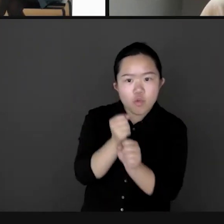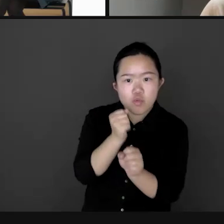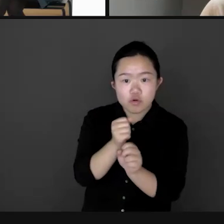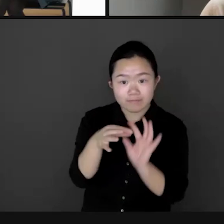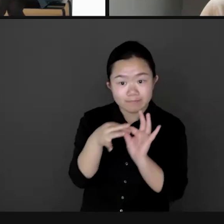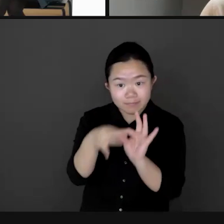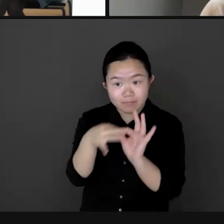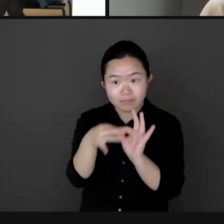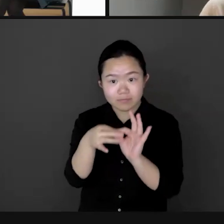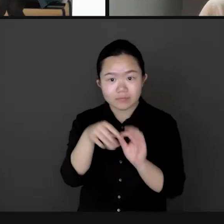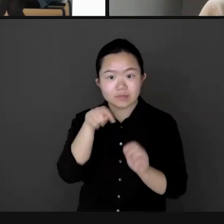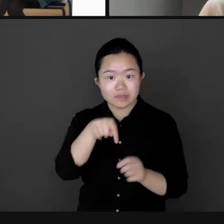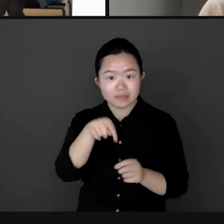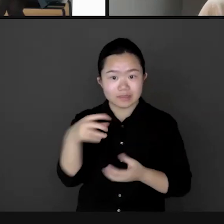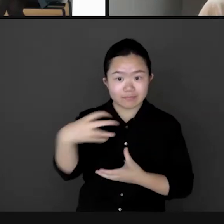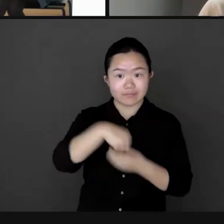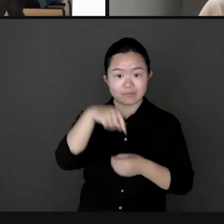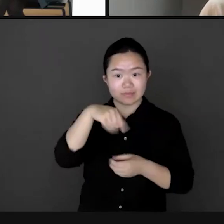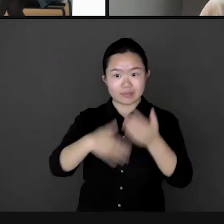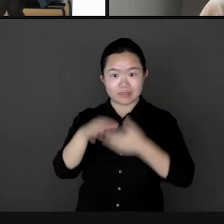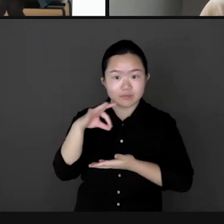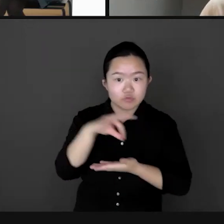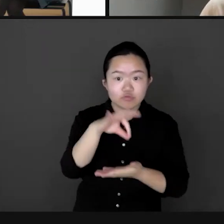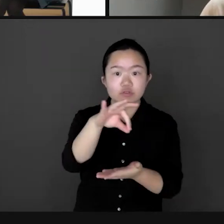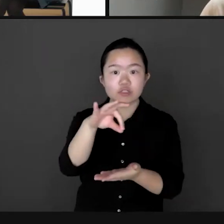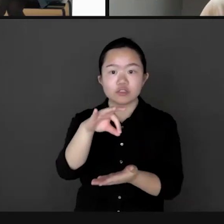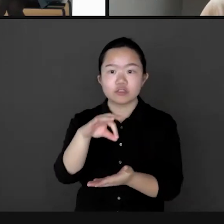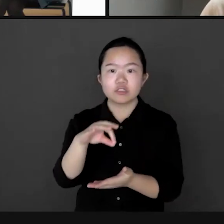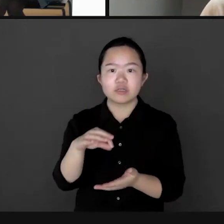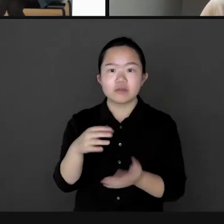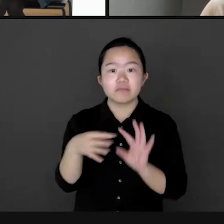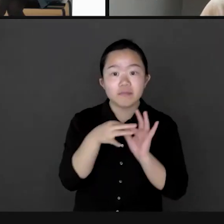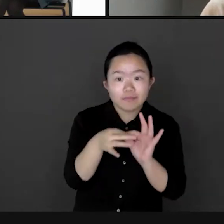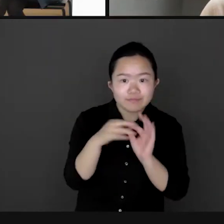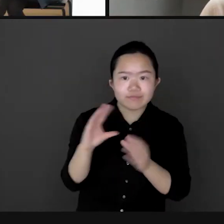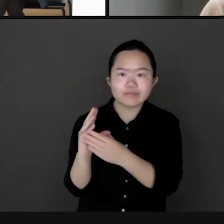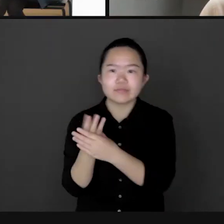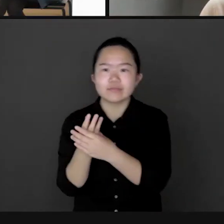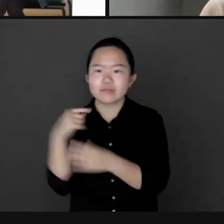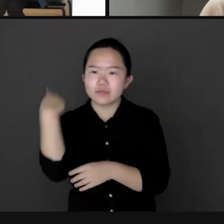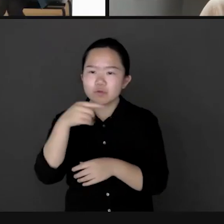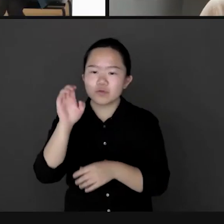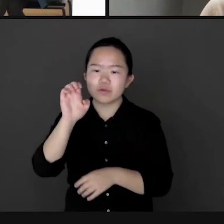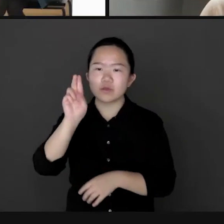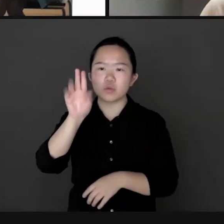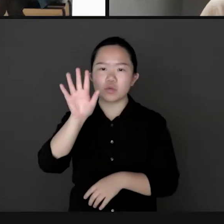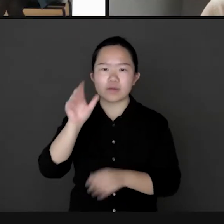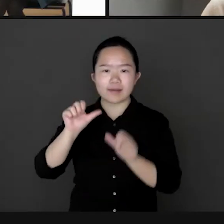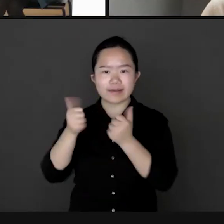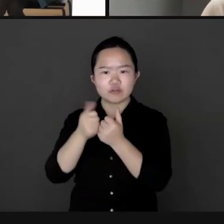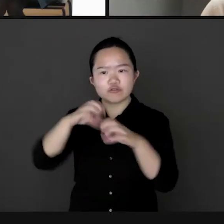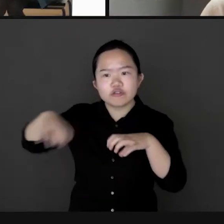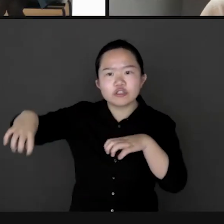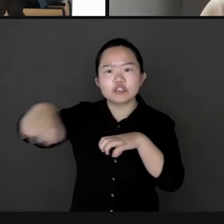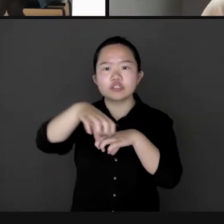would be something that would really, you see the challenges to support implementation of the legislation, something that would help with that. So these